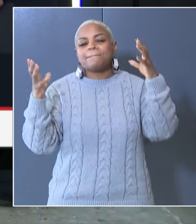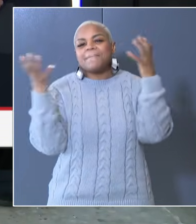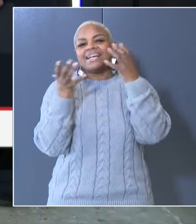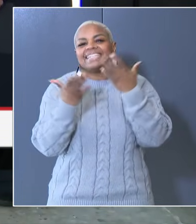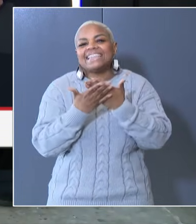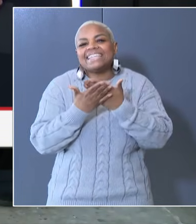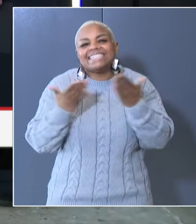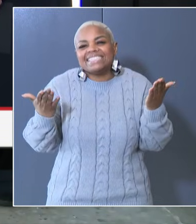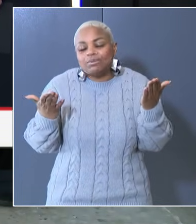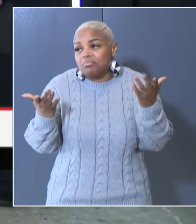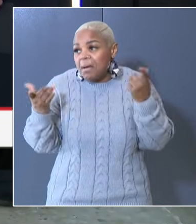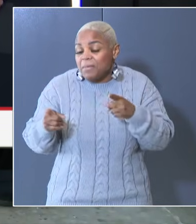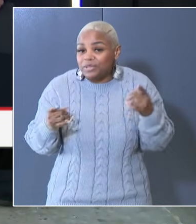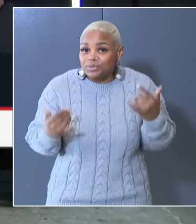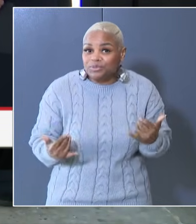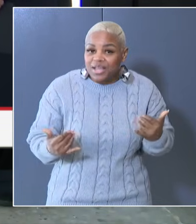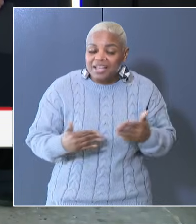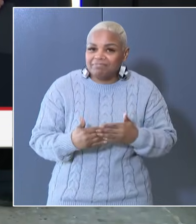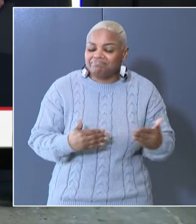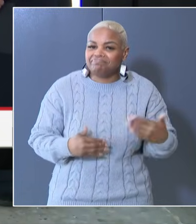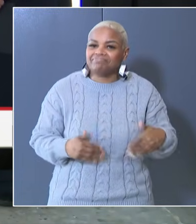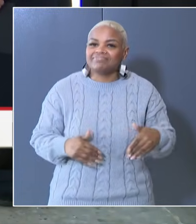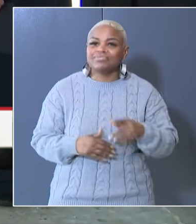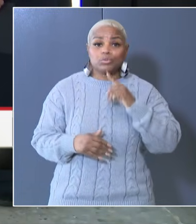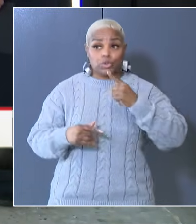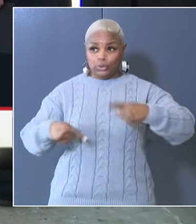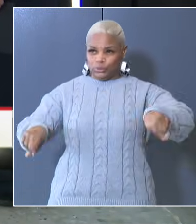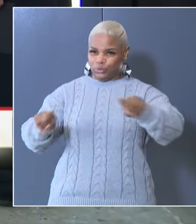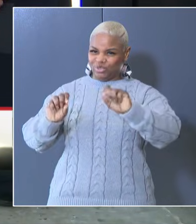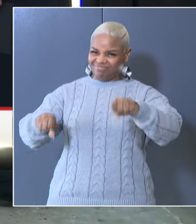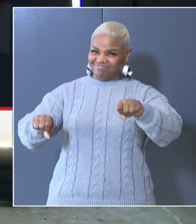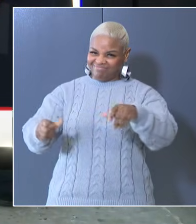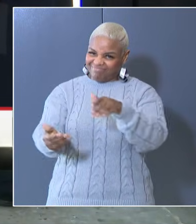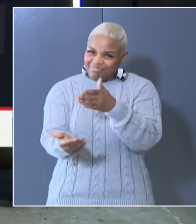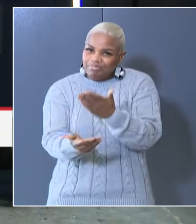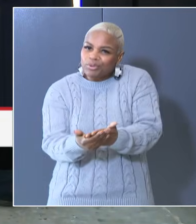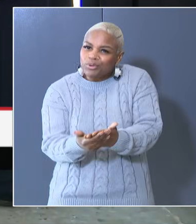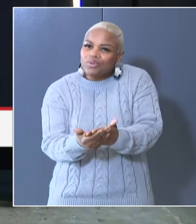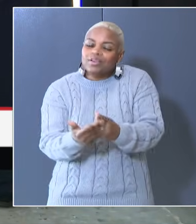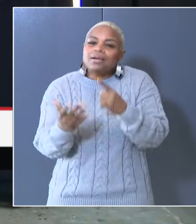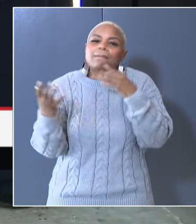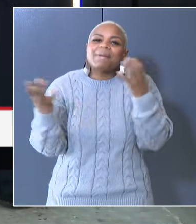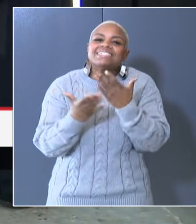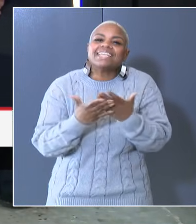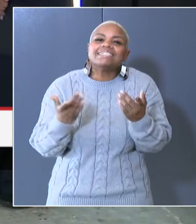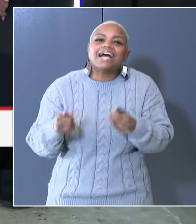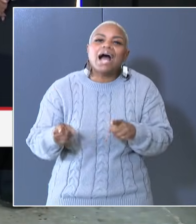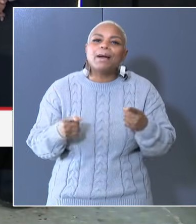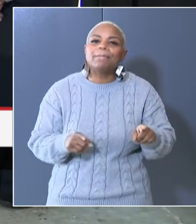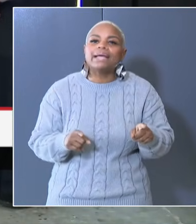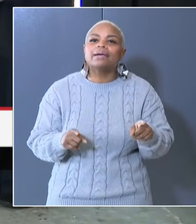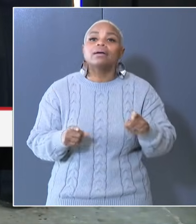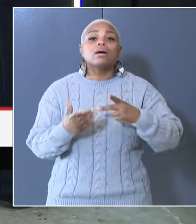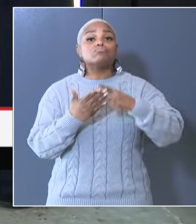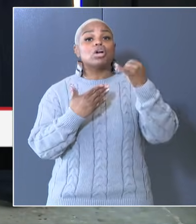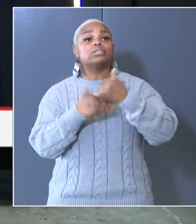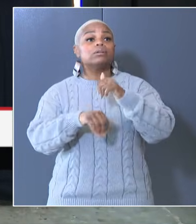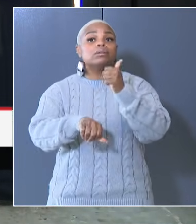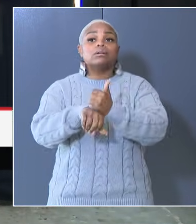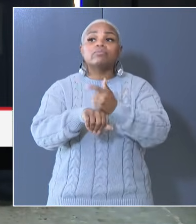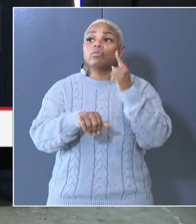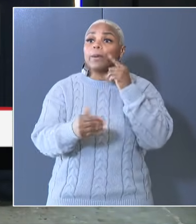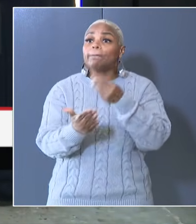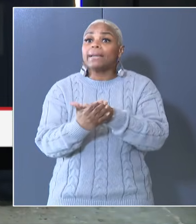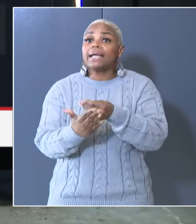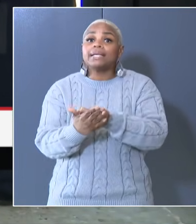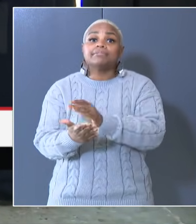out here. Projects don't get built by, just the fact of the money. They get built because people come together. So with